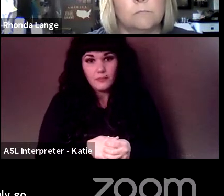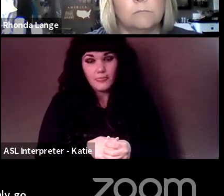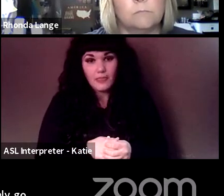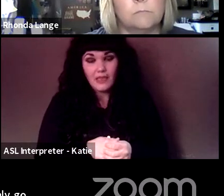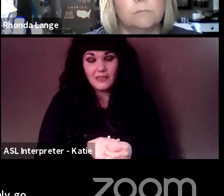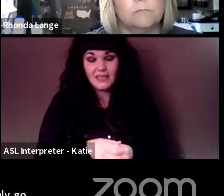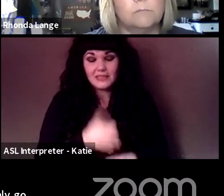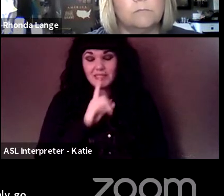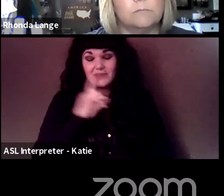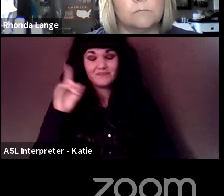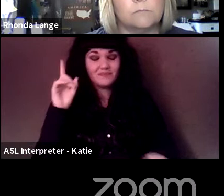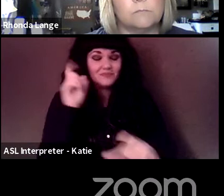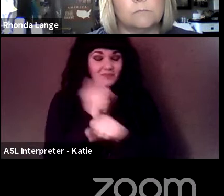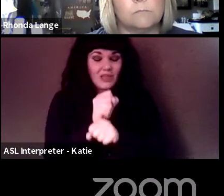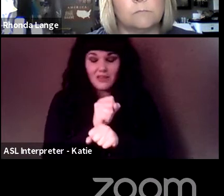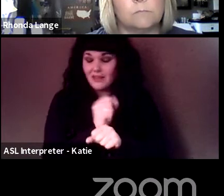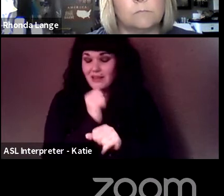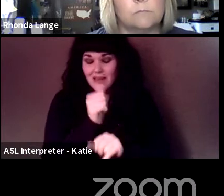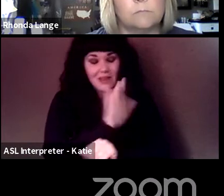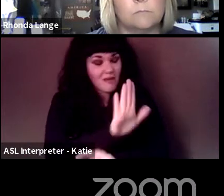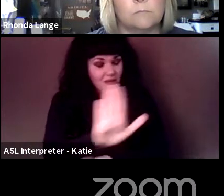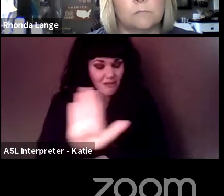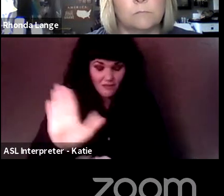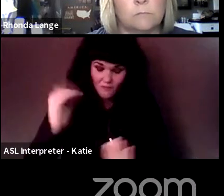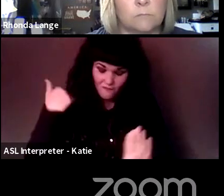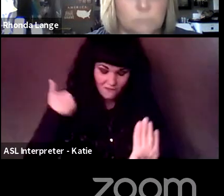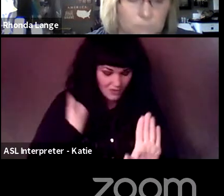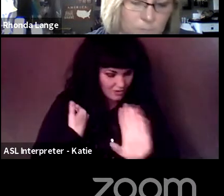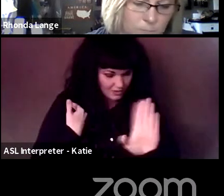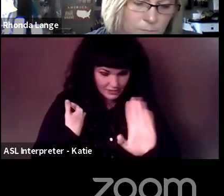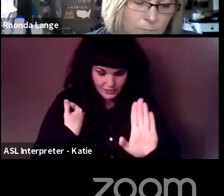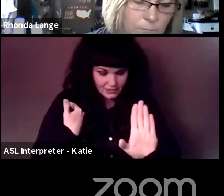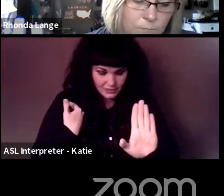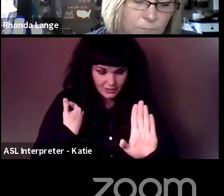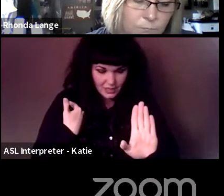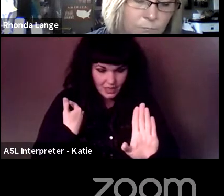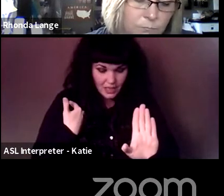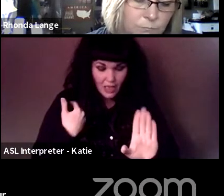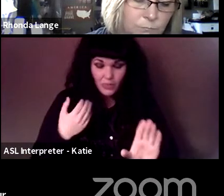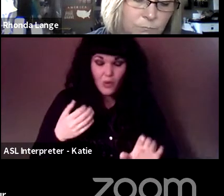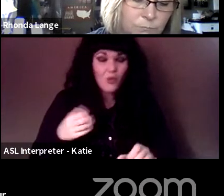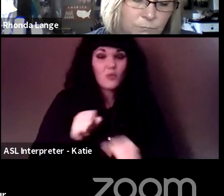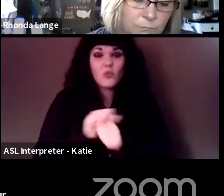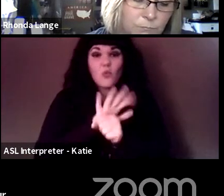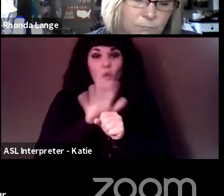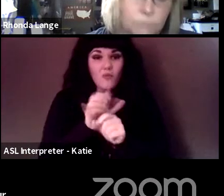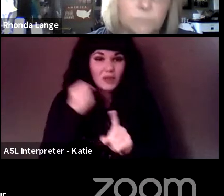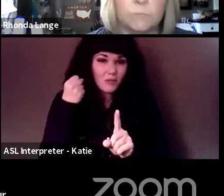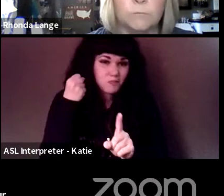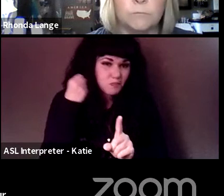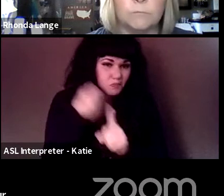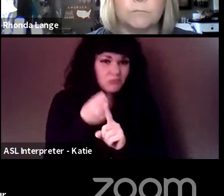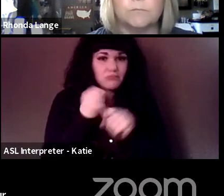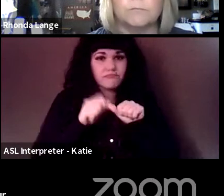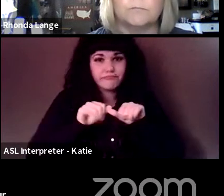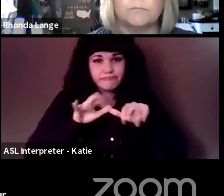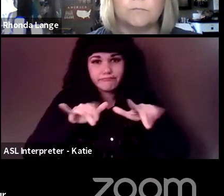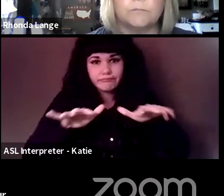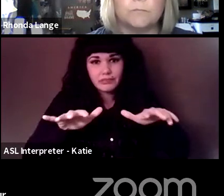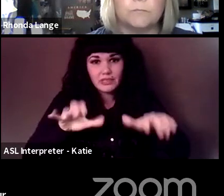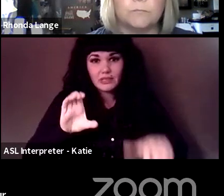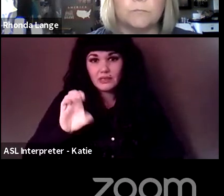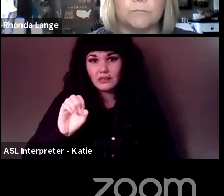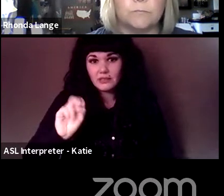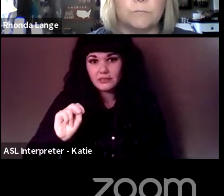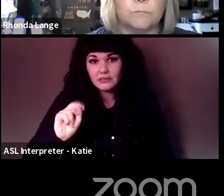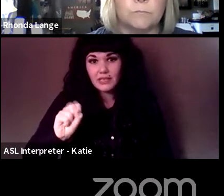absolutely no fault of your own. This was a pandemic that hit us. This was a census thing that didn't get done in time